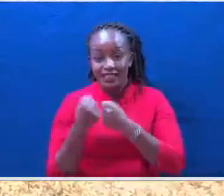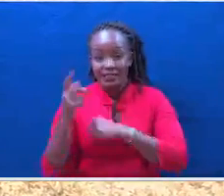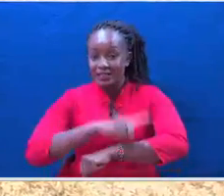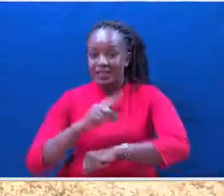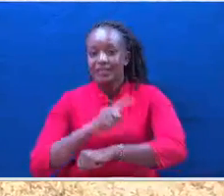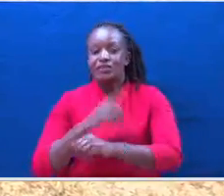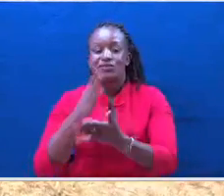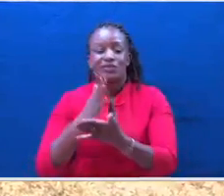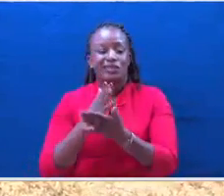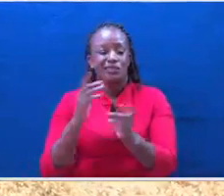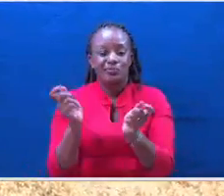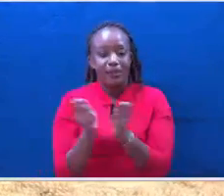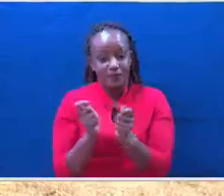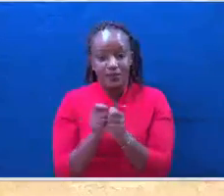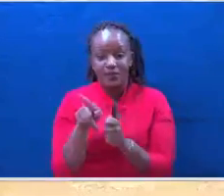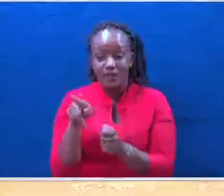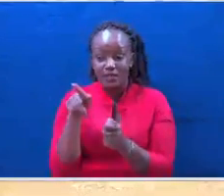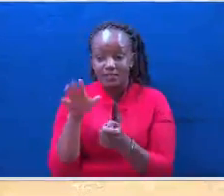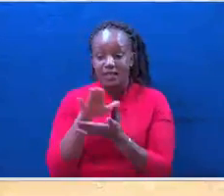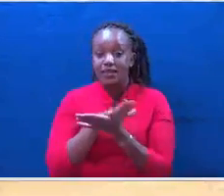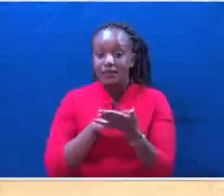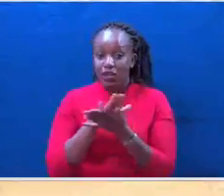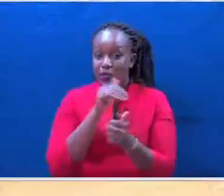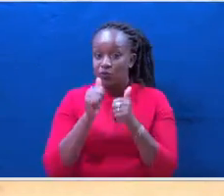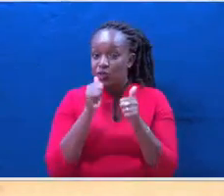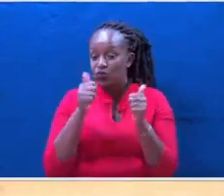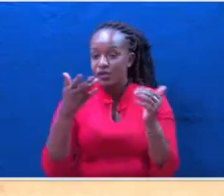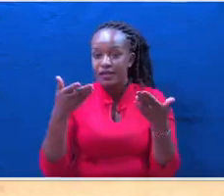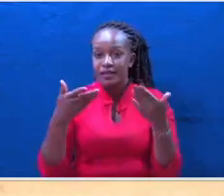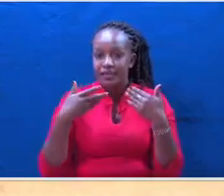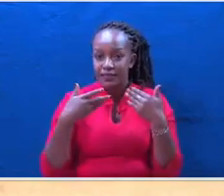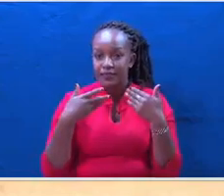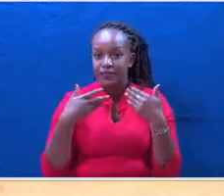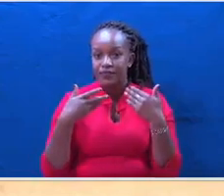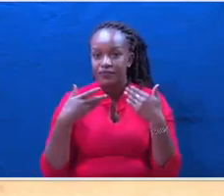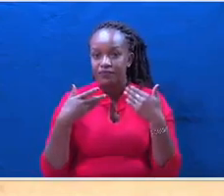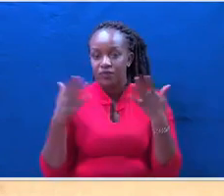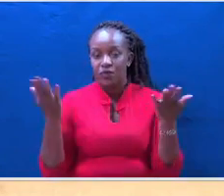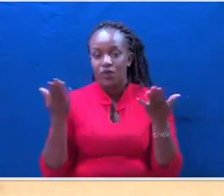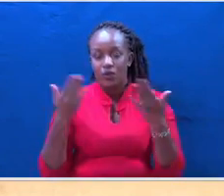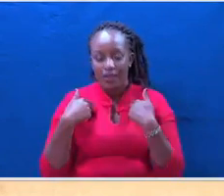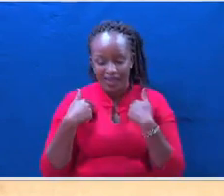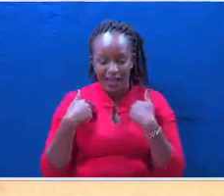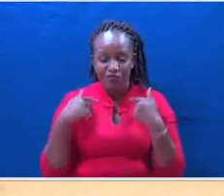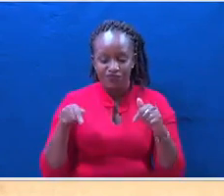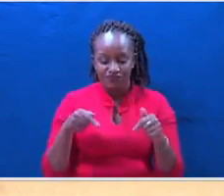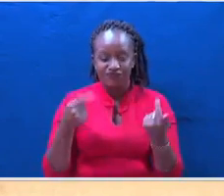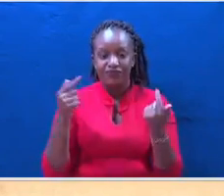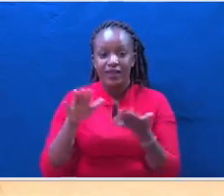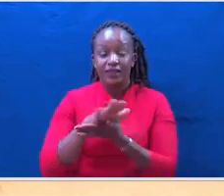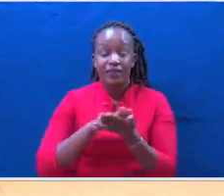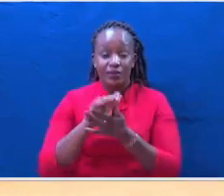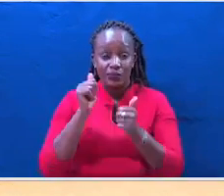And this is the kind of environment we're inheriting, a distracted environment, which basically